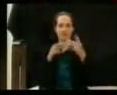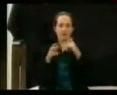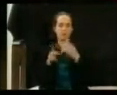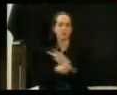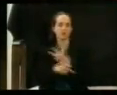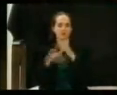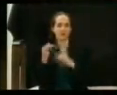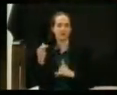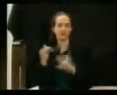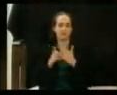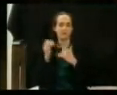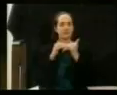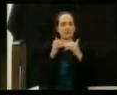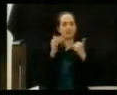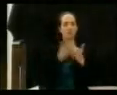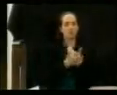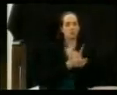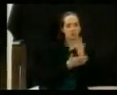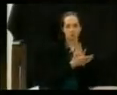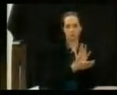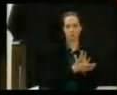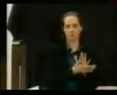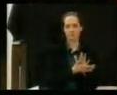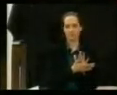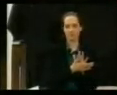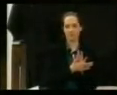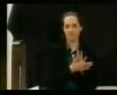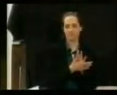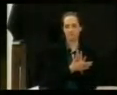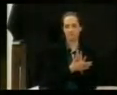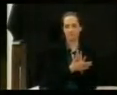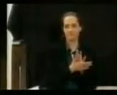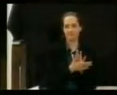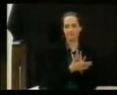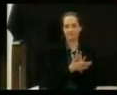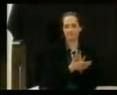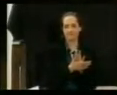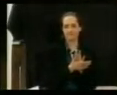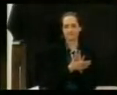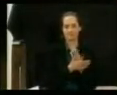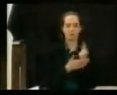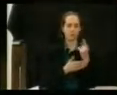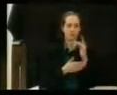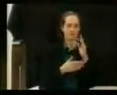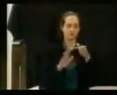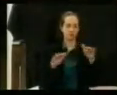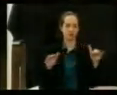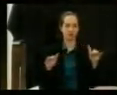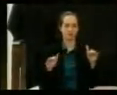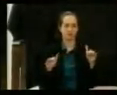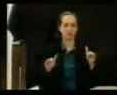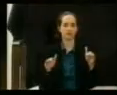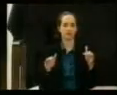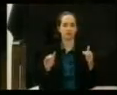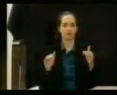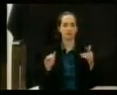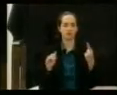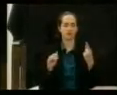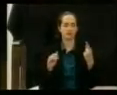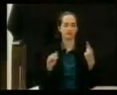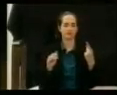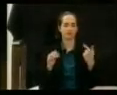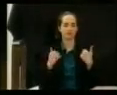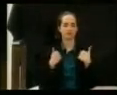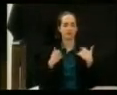I went to school last year. I had lunch with my son Gabriel. All of the children that were in the portable buildings because of the